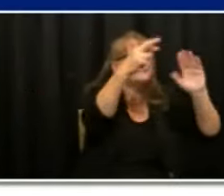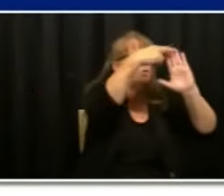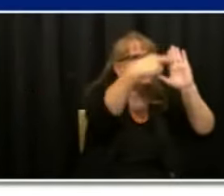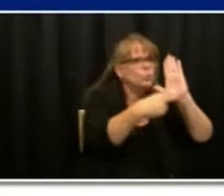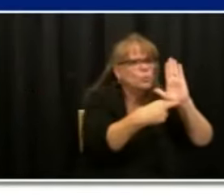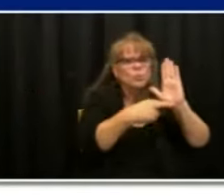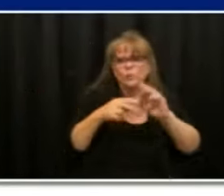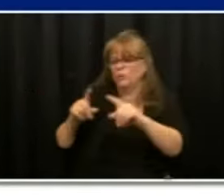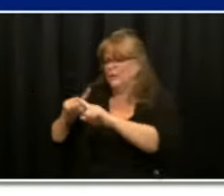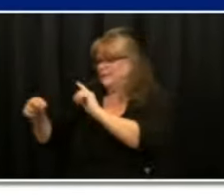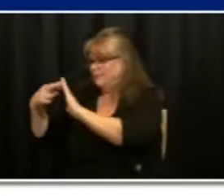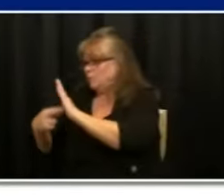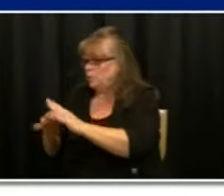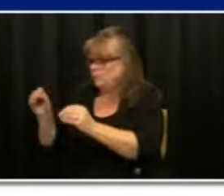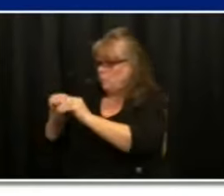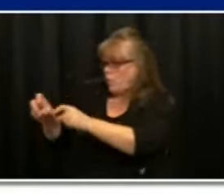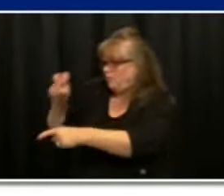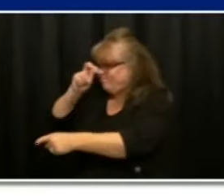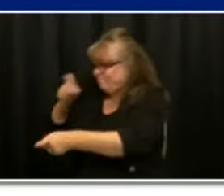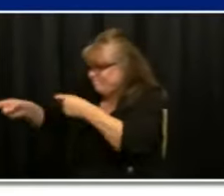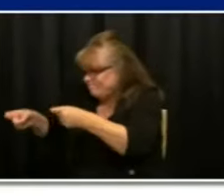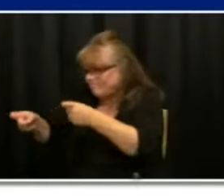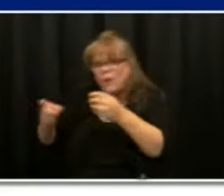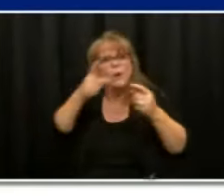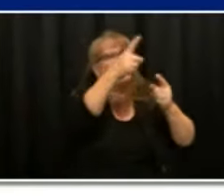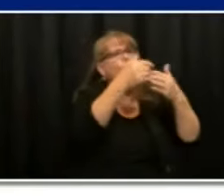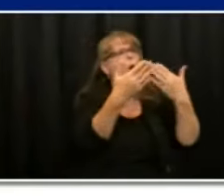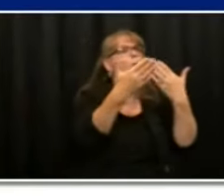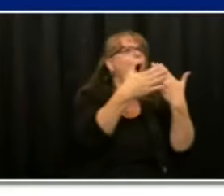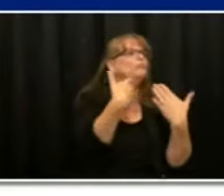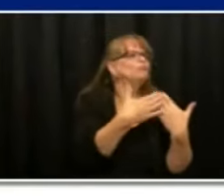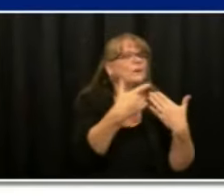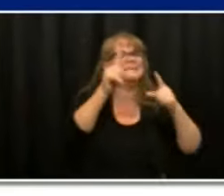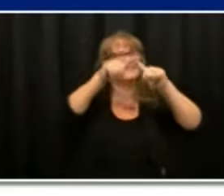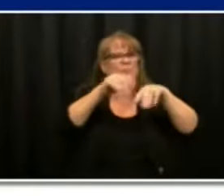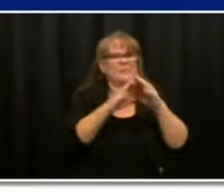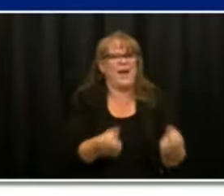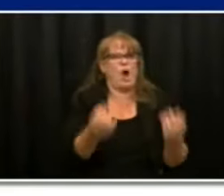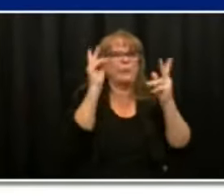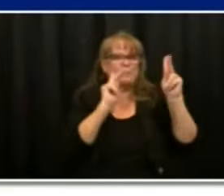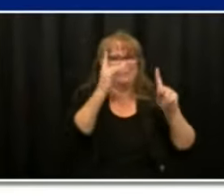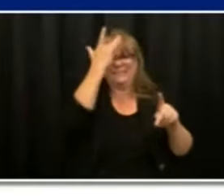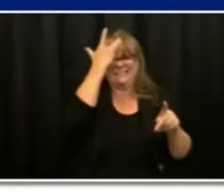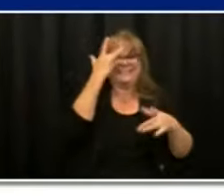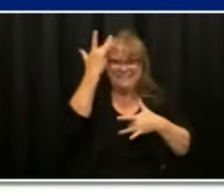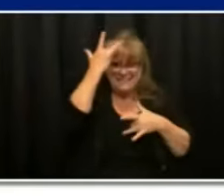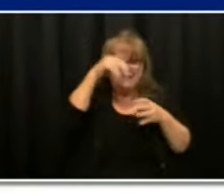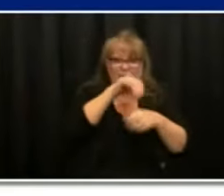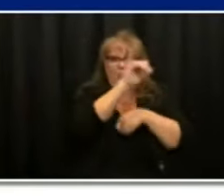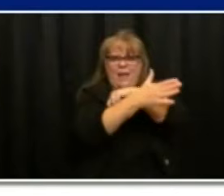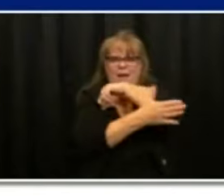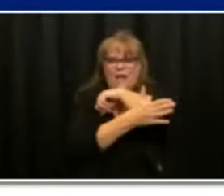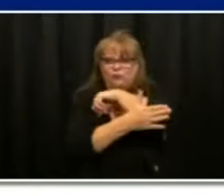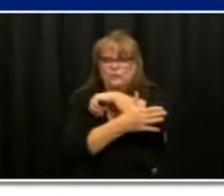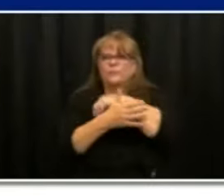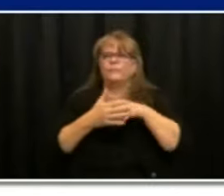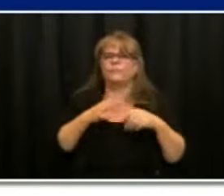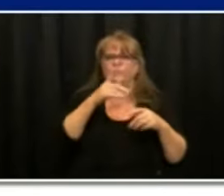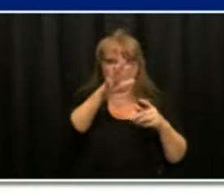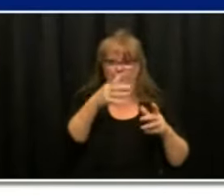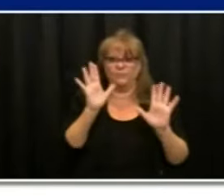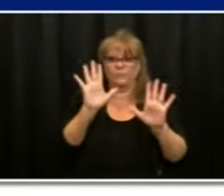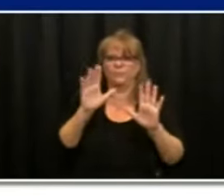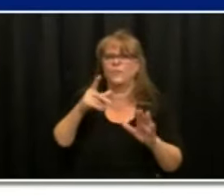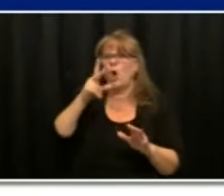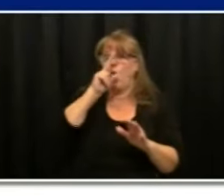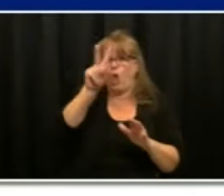this shows the 2-week rate of disease transmission by county and the variation in that rate. You can see that cases are increasing